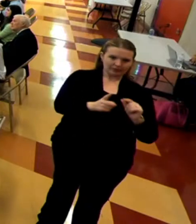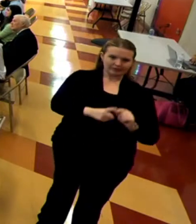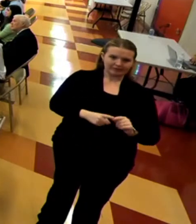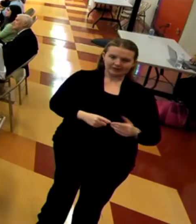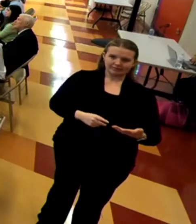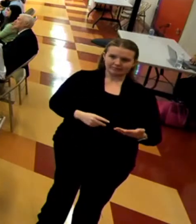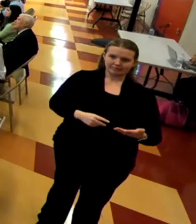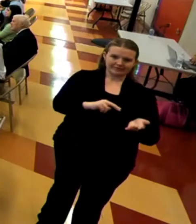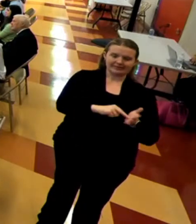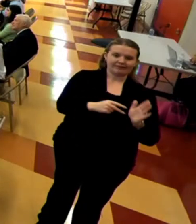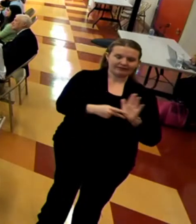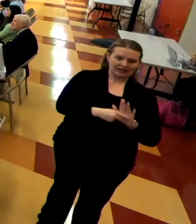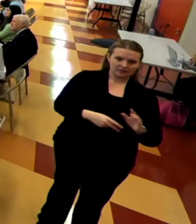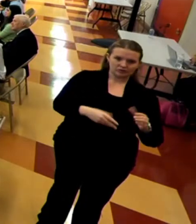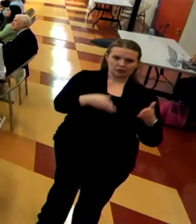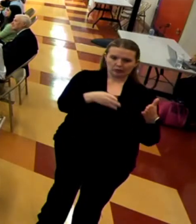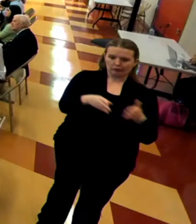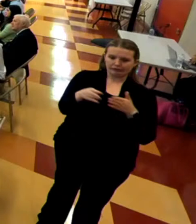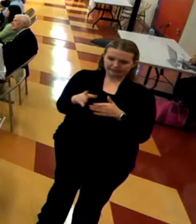roads.